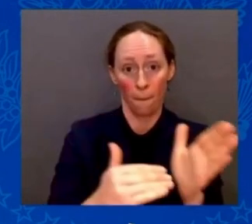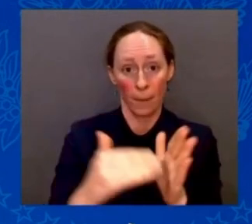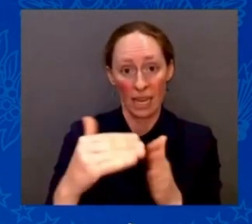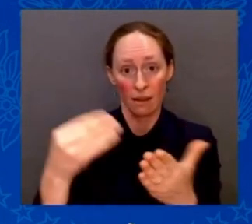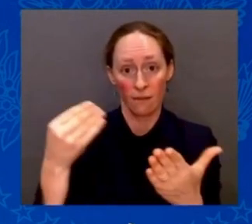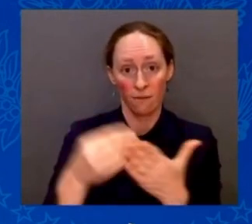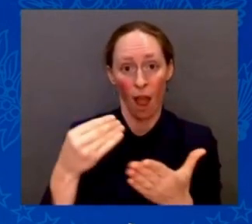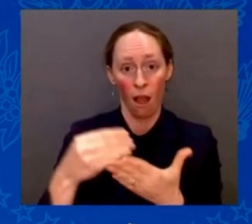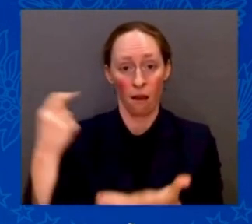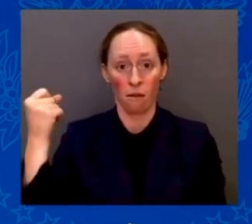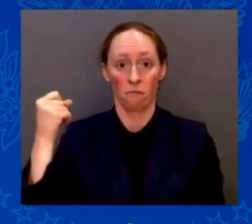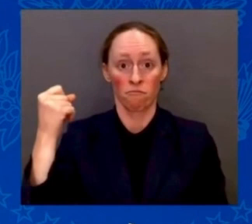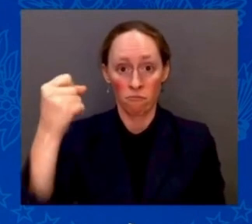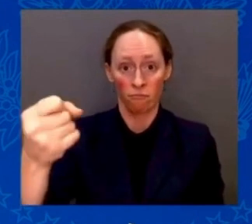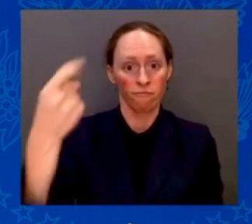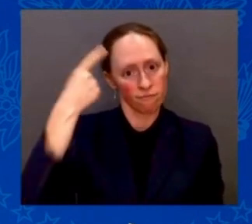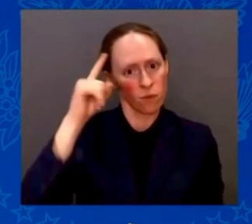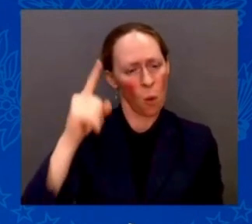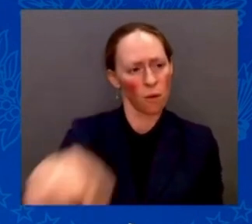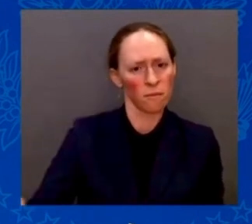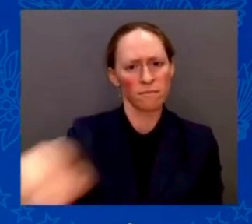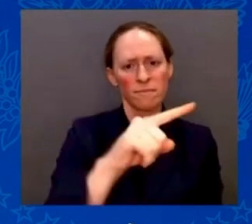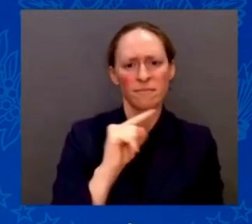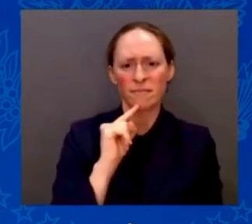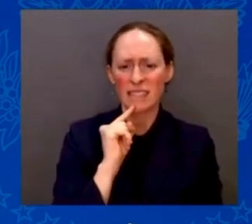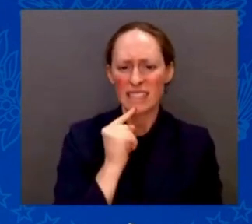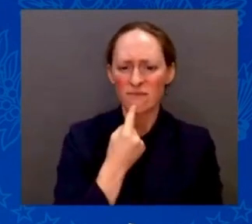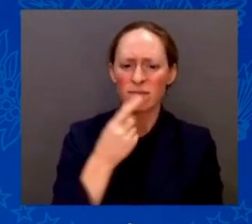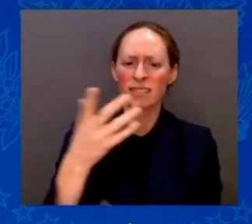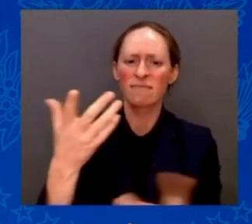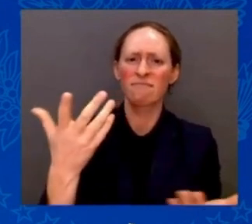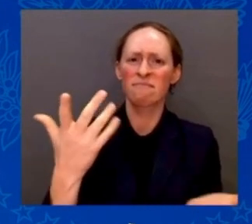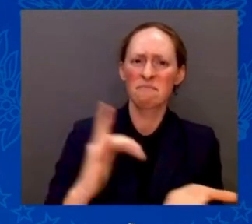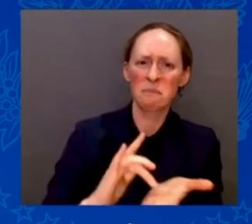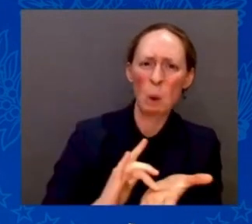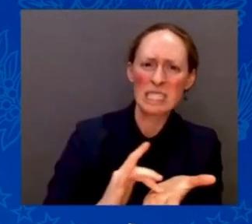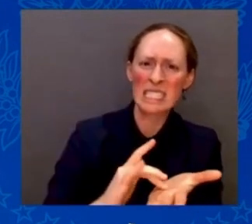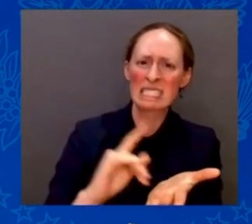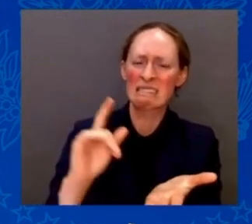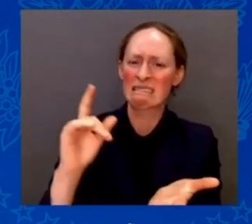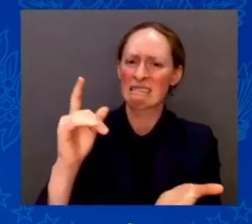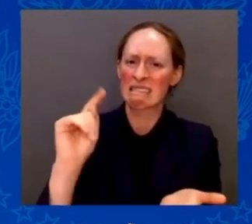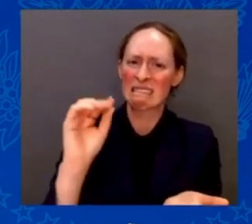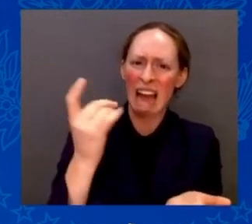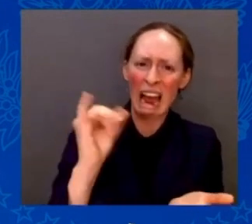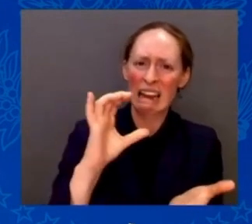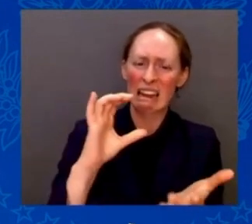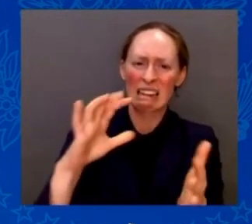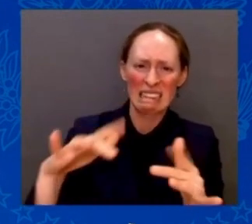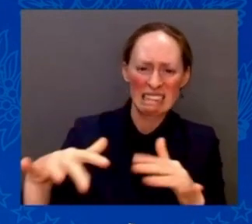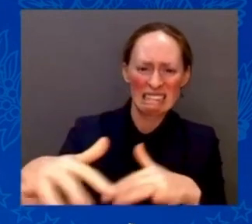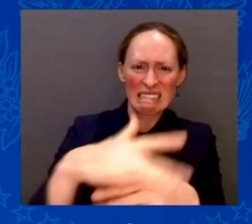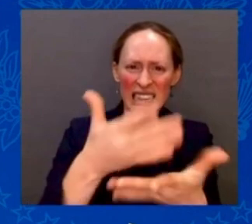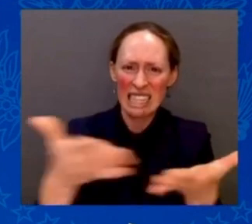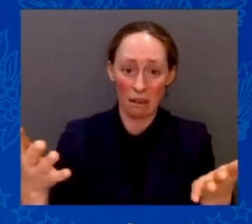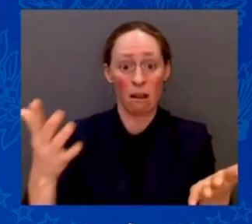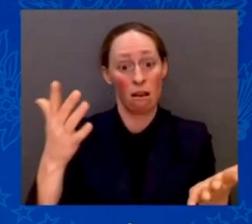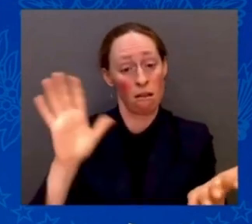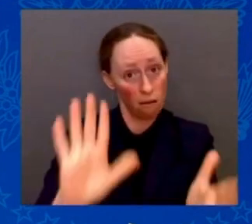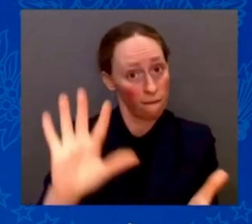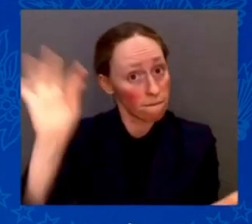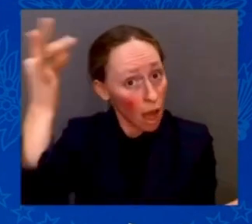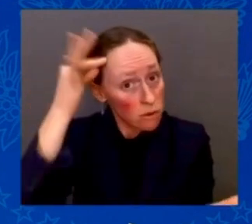removal, and the federal government's going to pay for that. The state is not paying for that. And we're going to dedicate more if